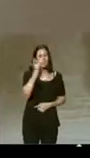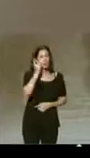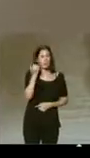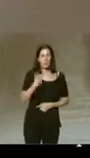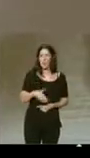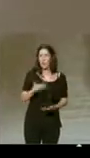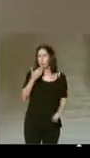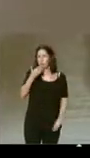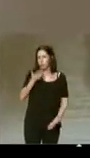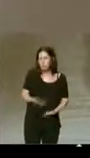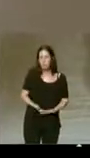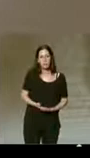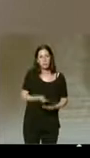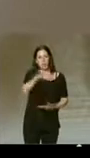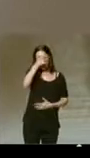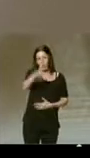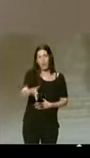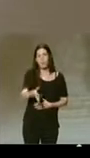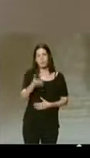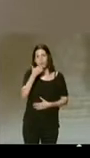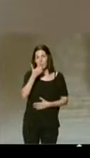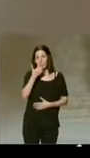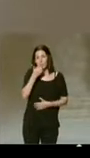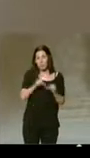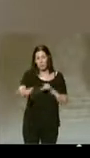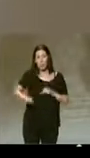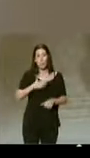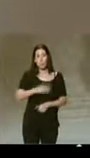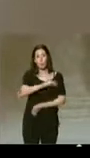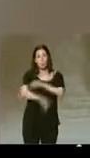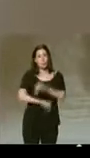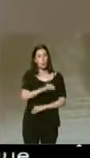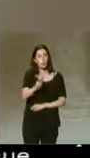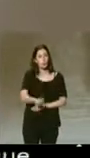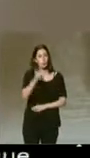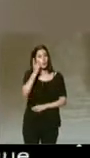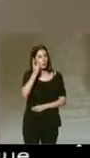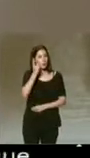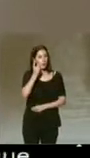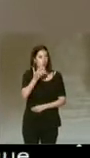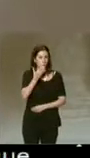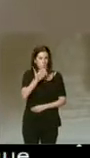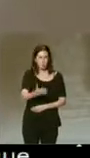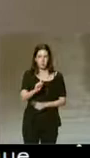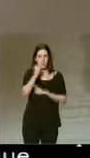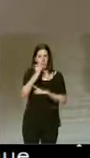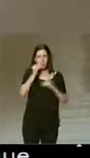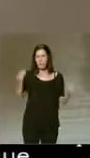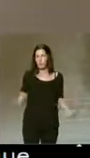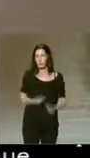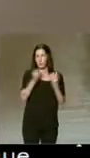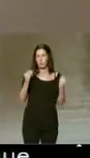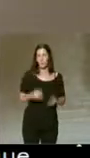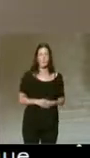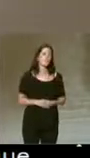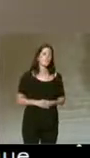person managed to adequately use this device, then escalating it up was